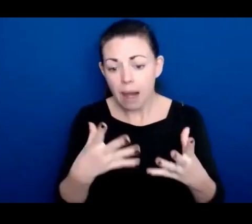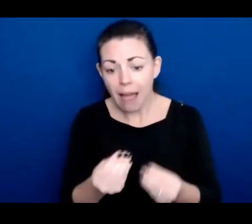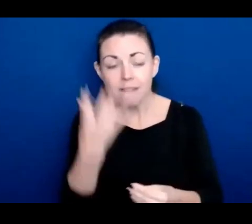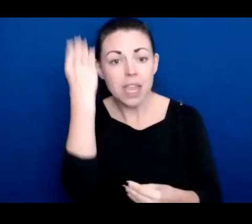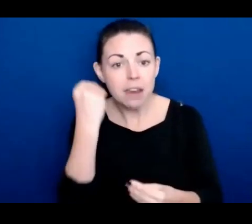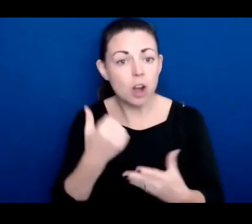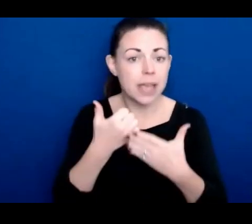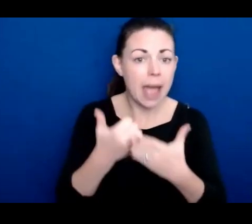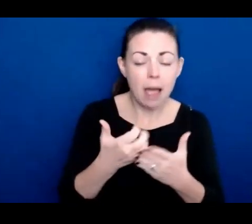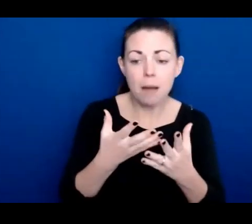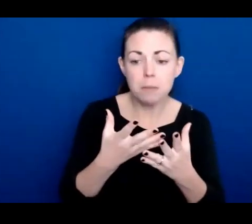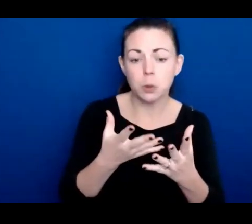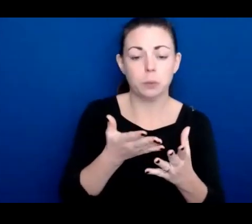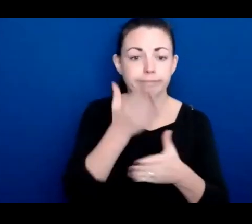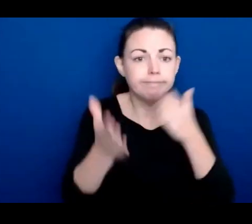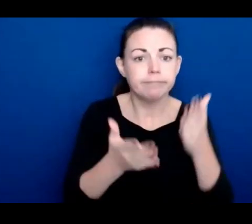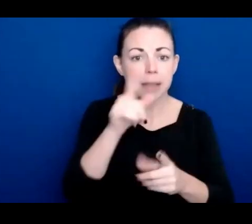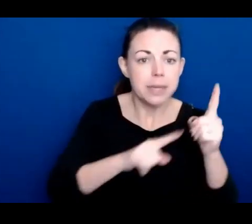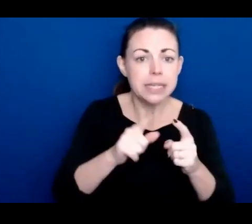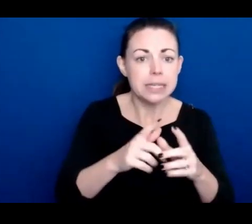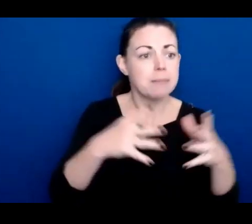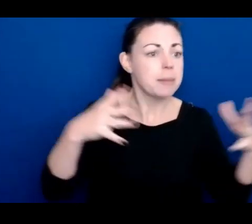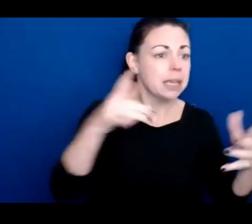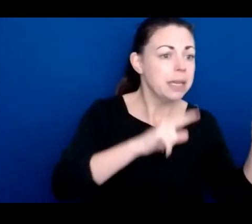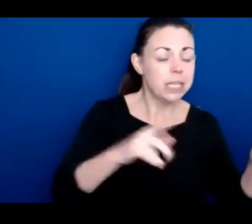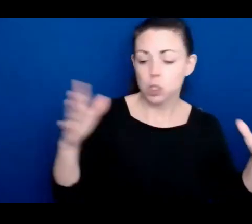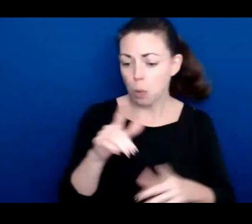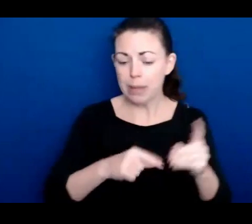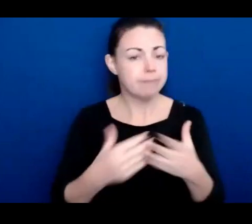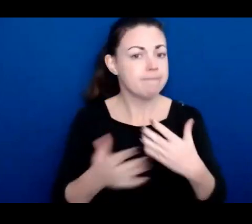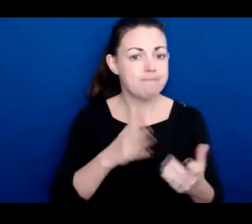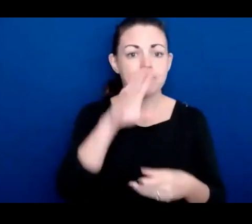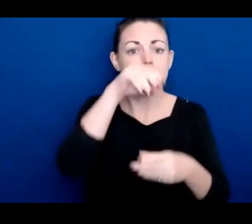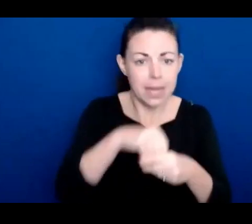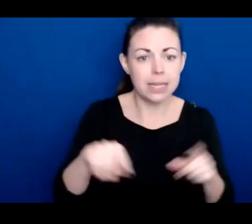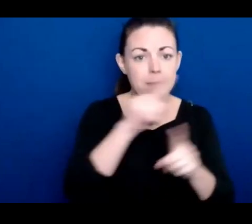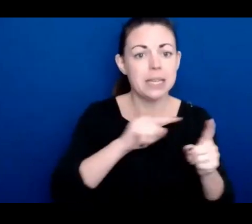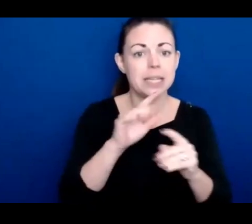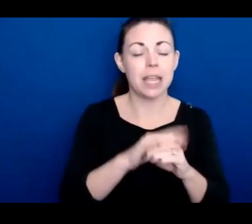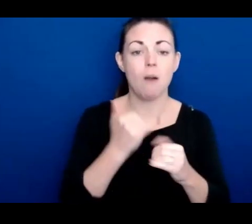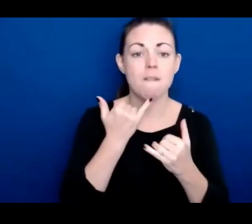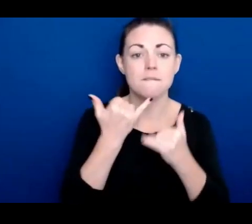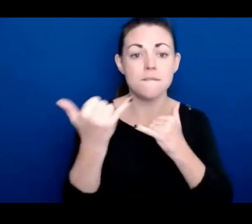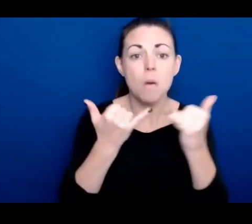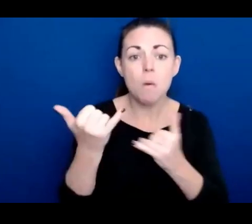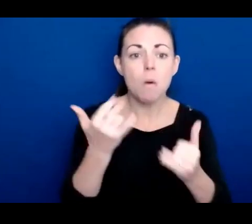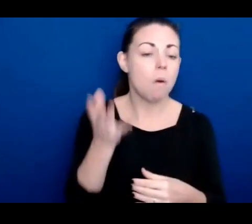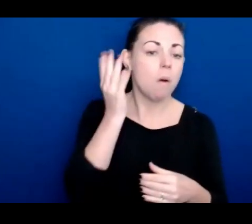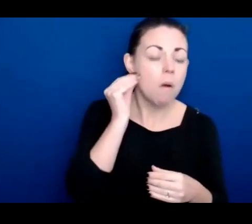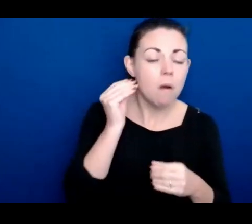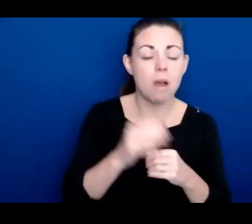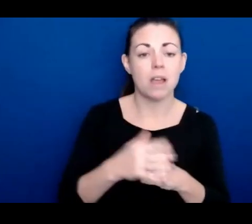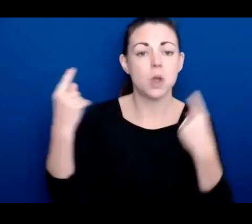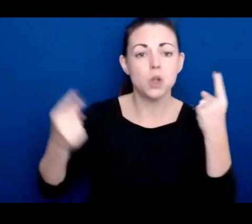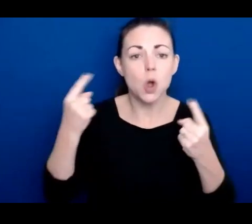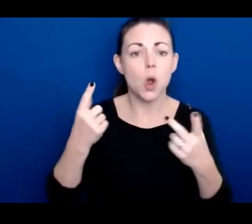meetings, both large or small, on the telephone, including video calls, and generally overcoming the issues of noise, reverberation, and distance.